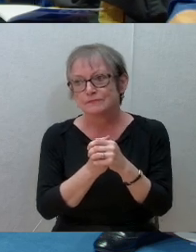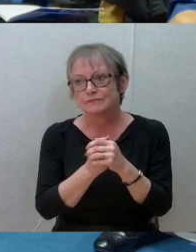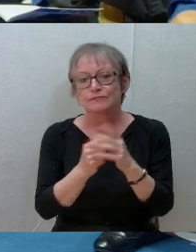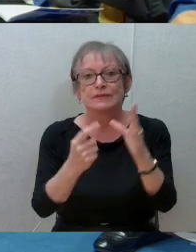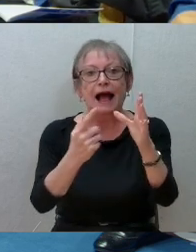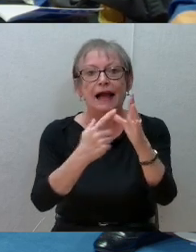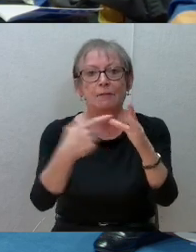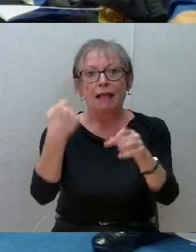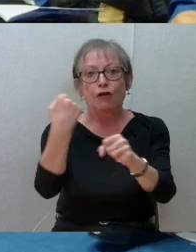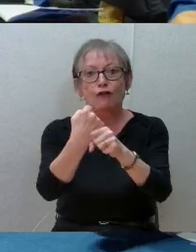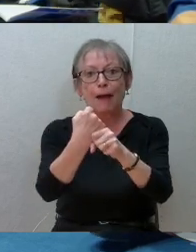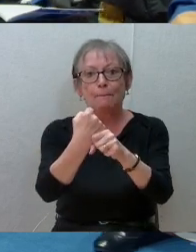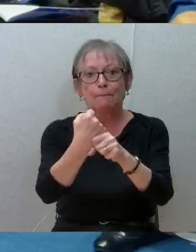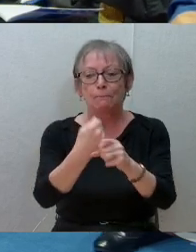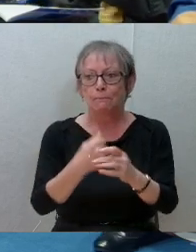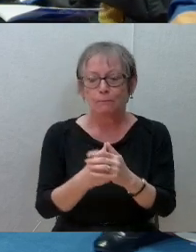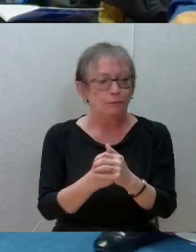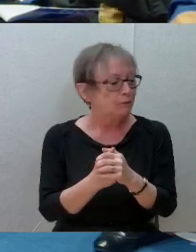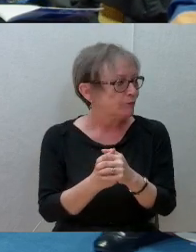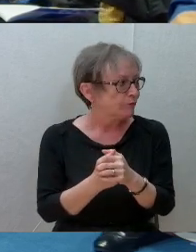Annabella Graham.